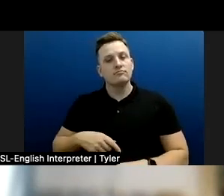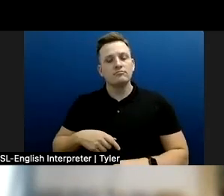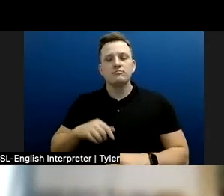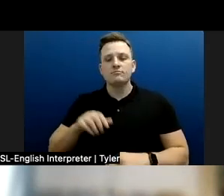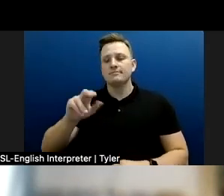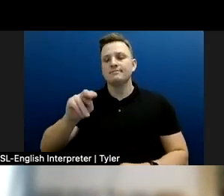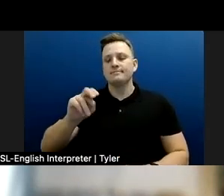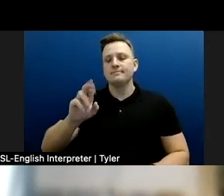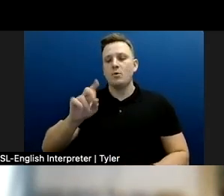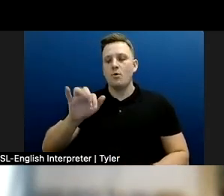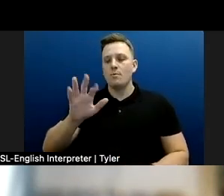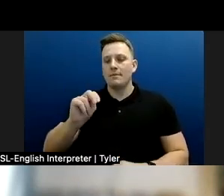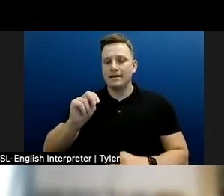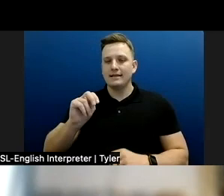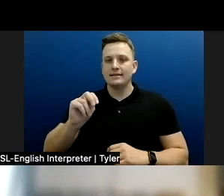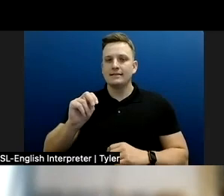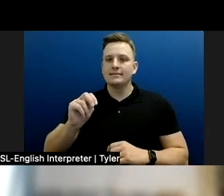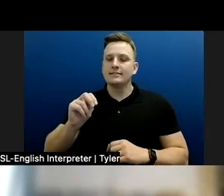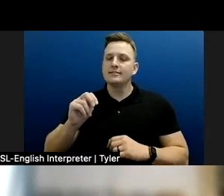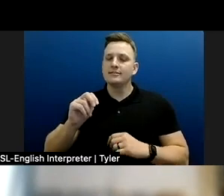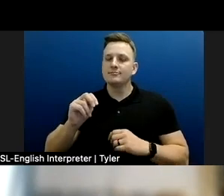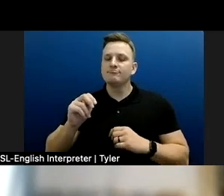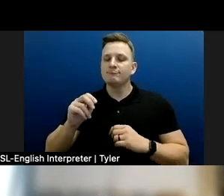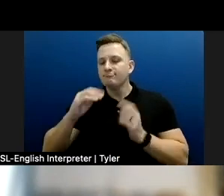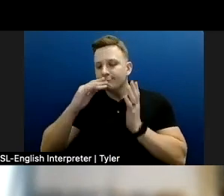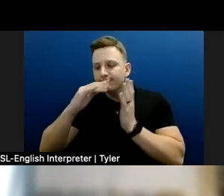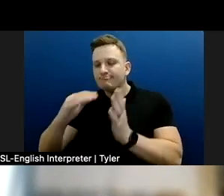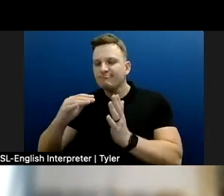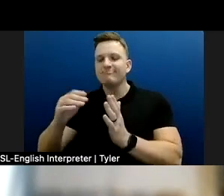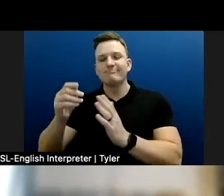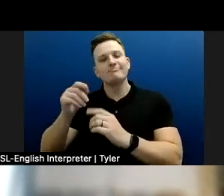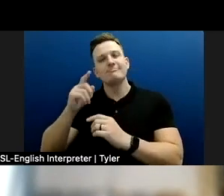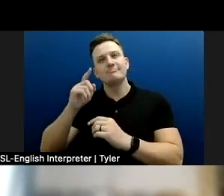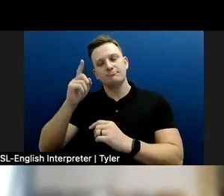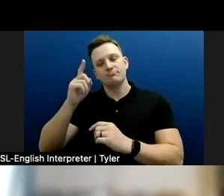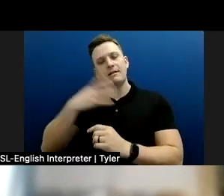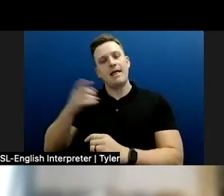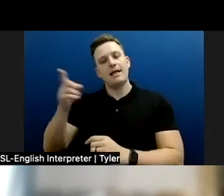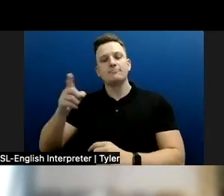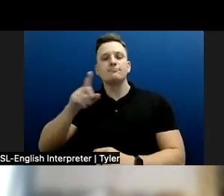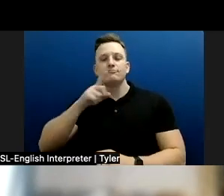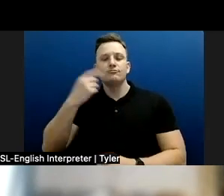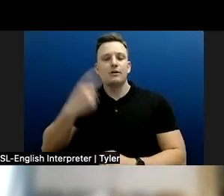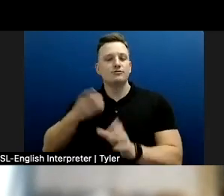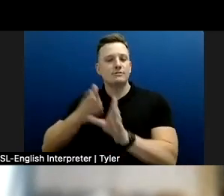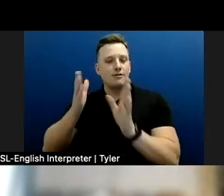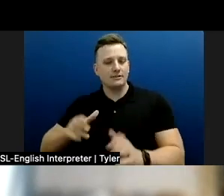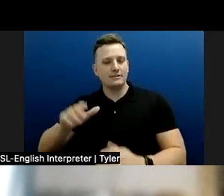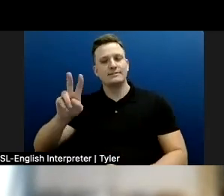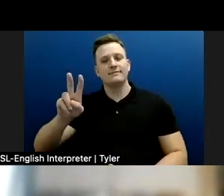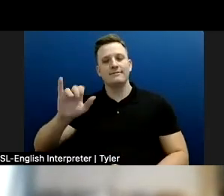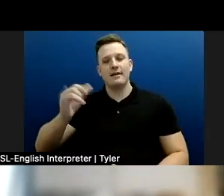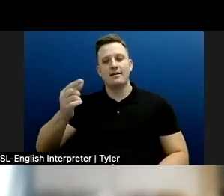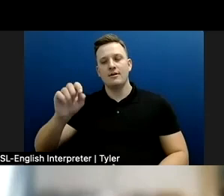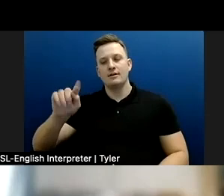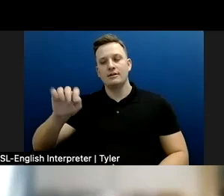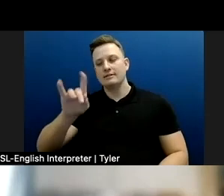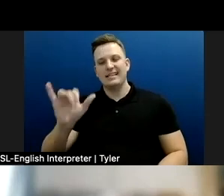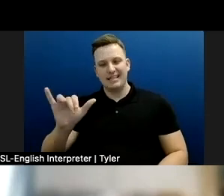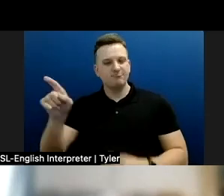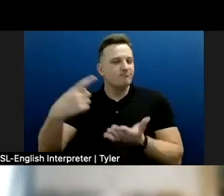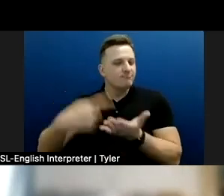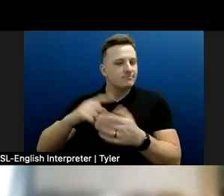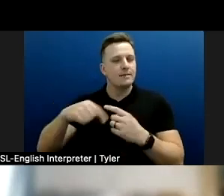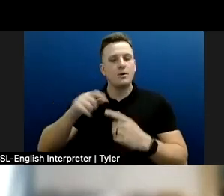scholar of the Russian psychologist Vygotsky, and Vygotsky speaks about this zone of proximal development, which